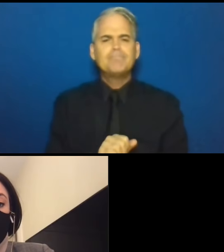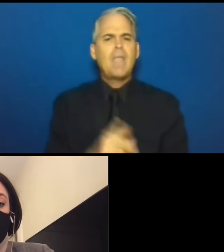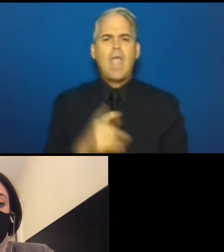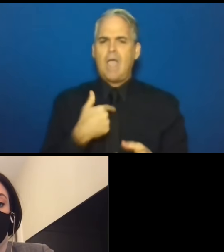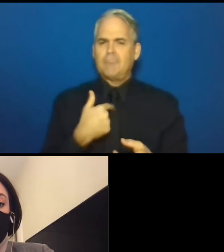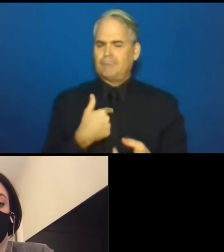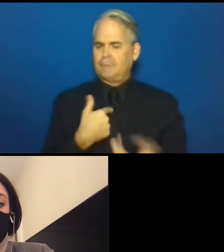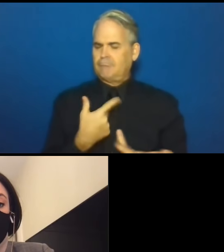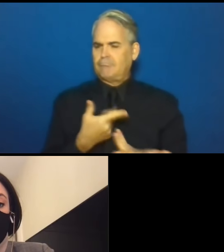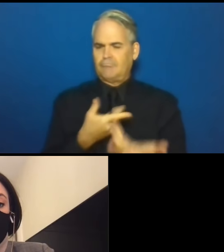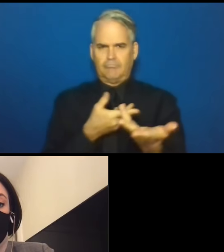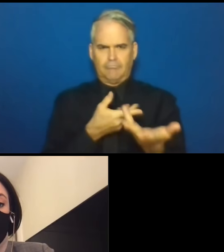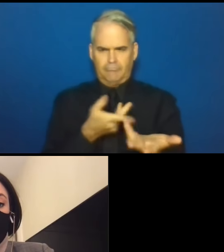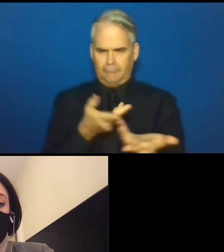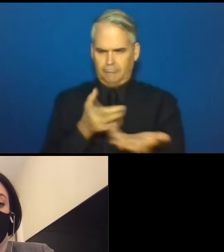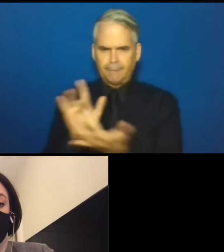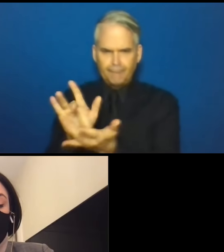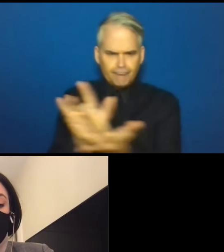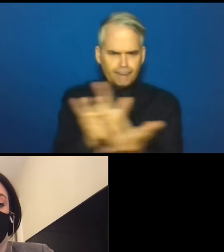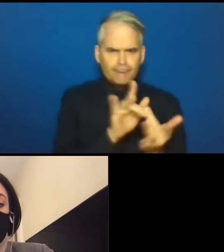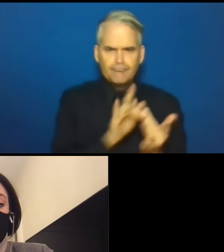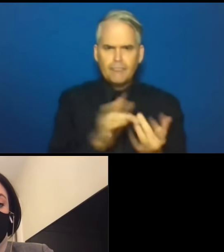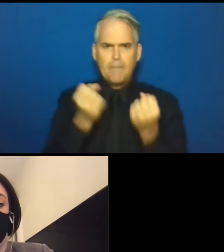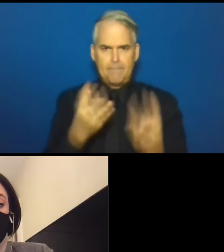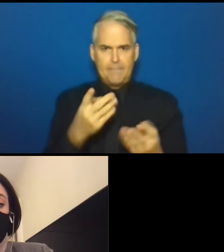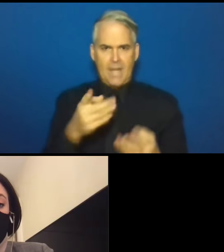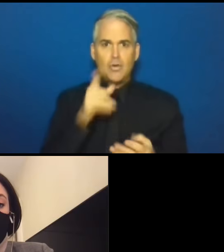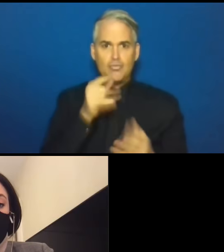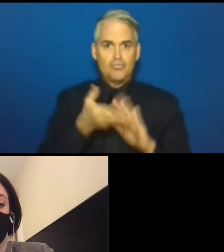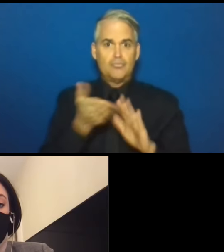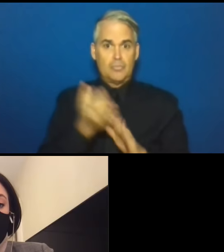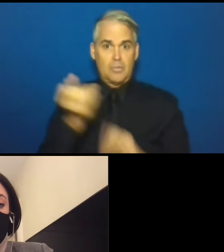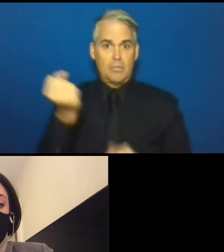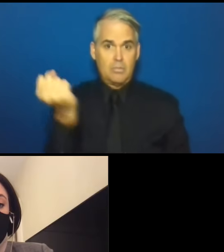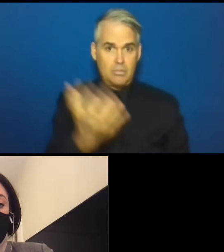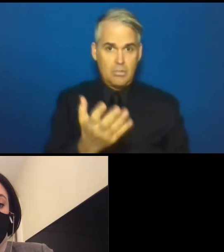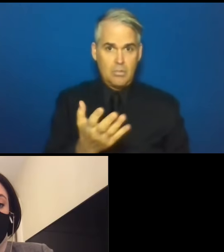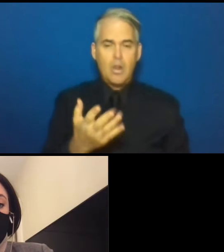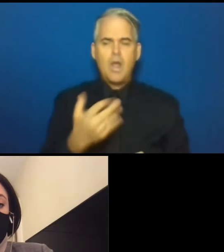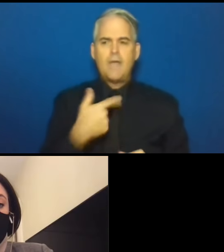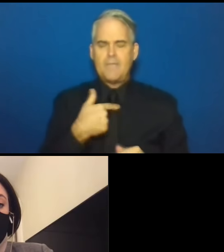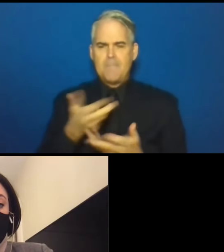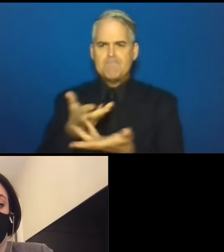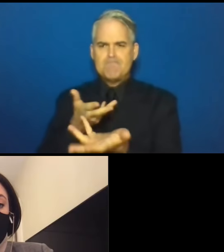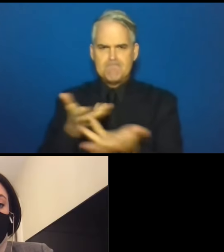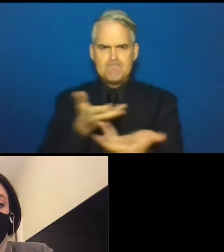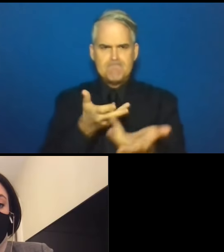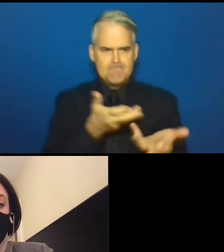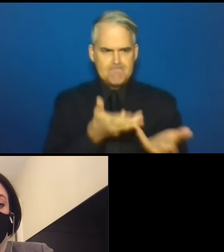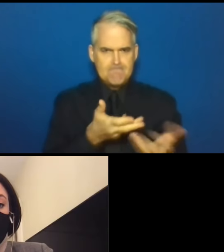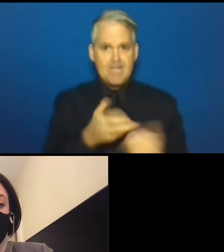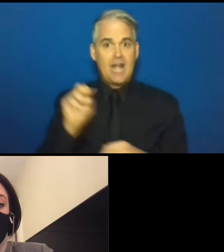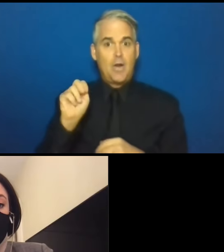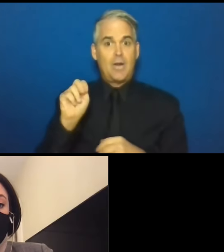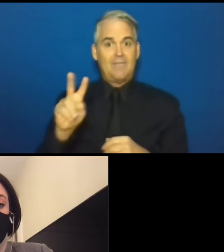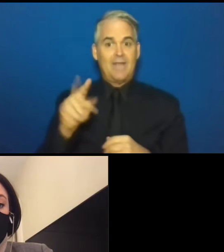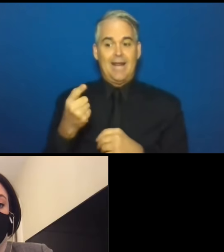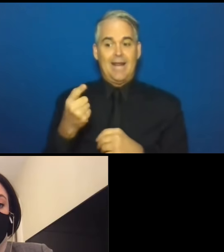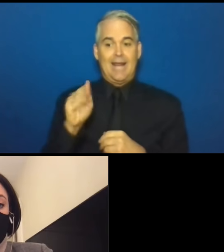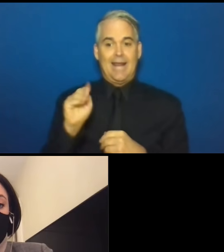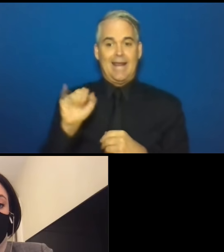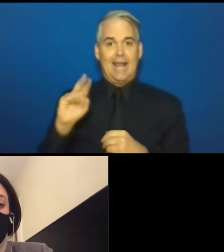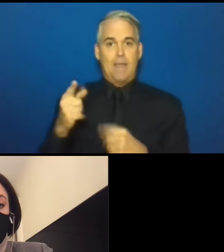past 24 hours. I can assure you that the full force of the Nevada Gaming Control Board will be behind